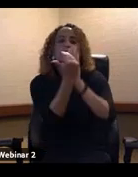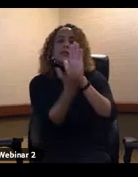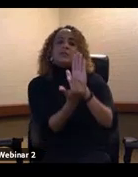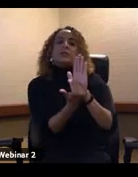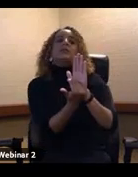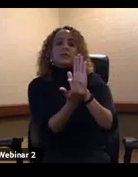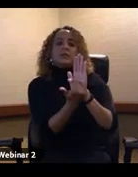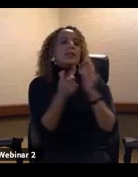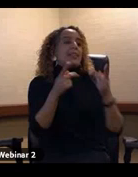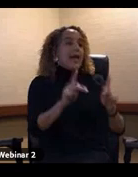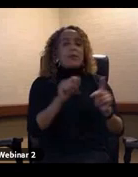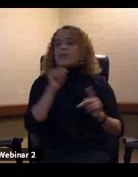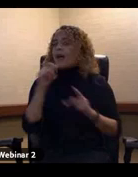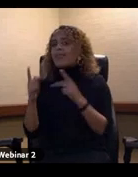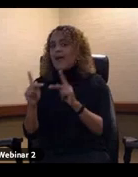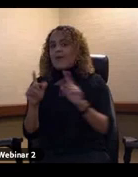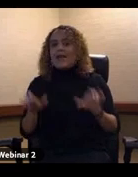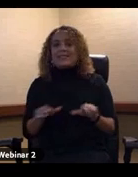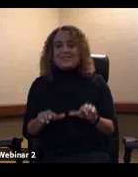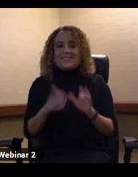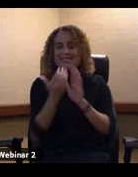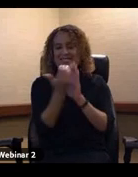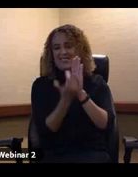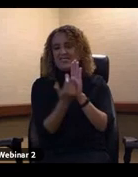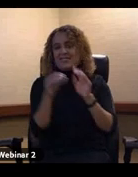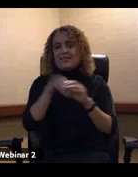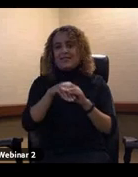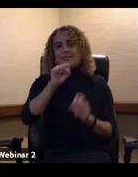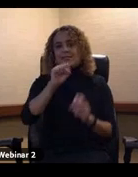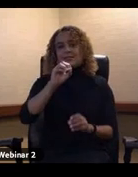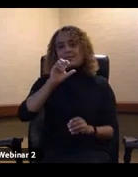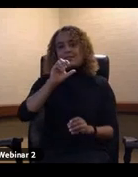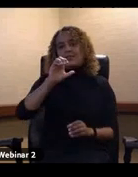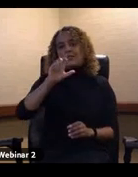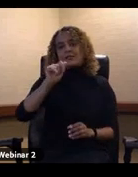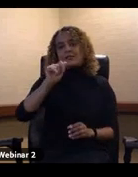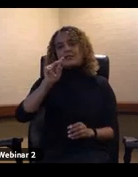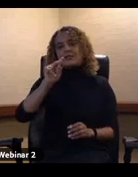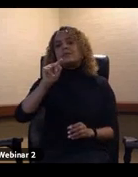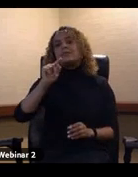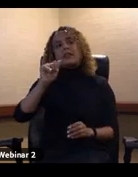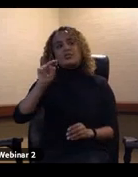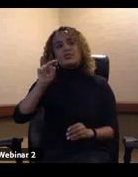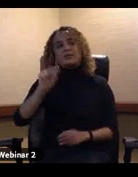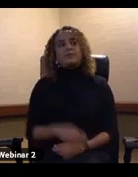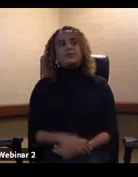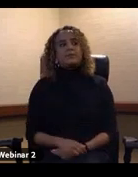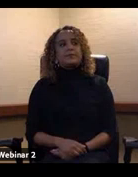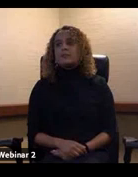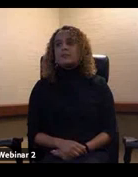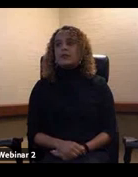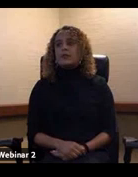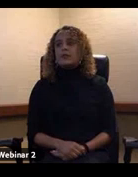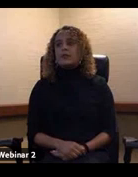This is a list of unallowable activities as listed in the solicitation. Please look them over.